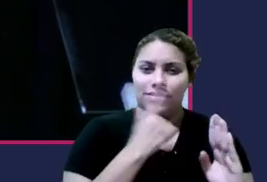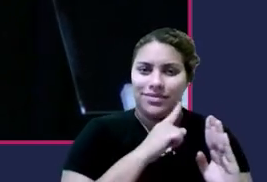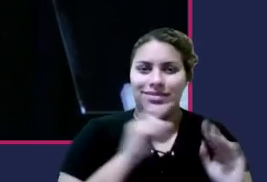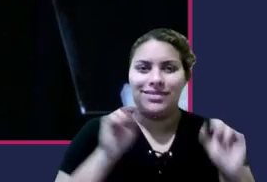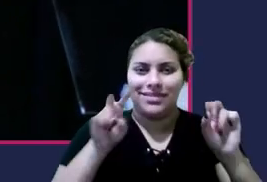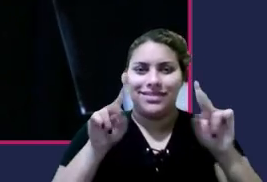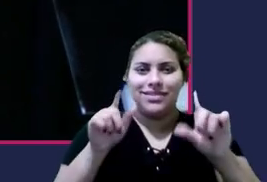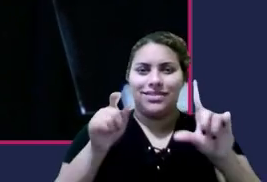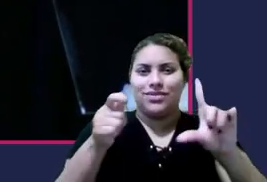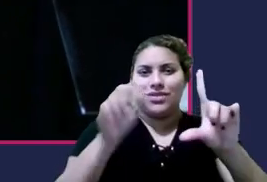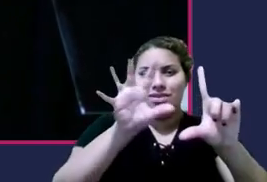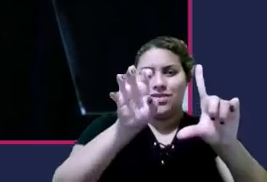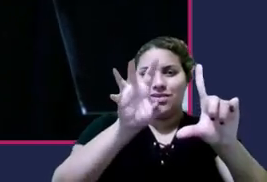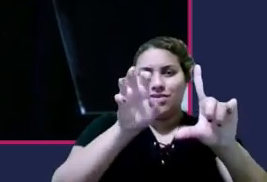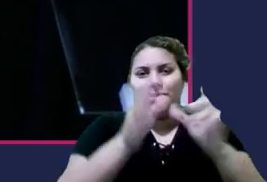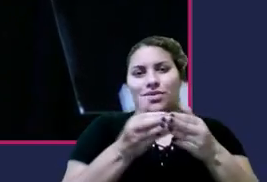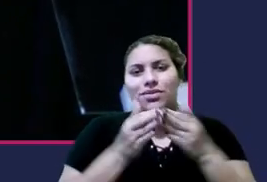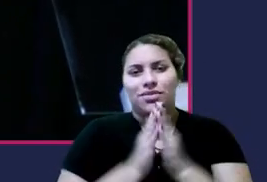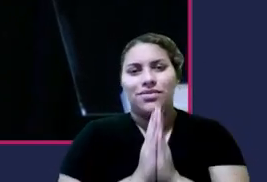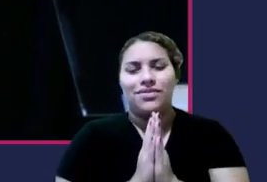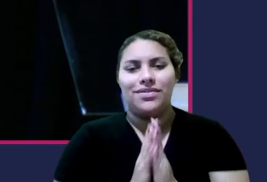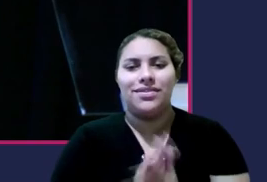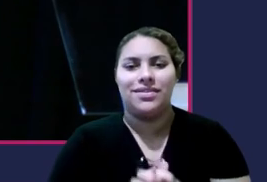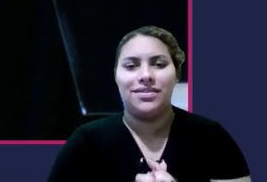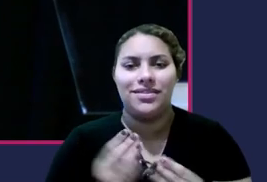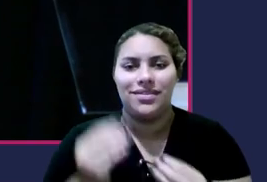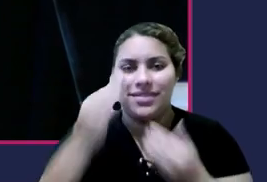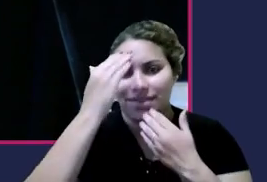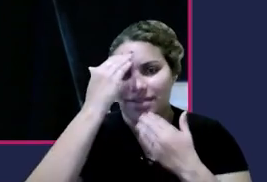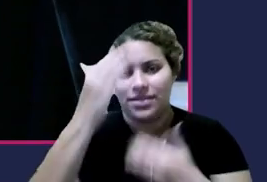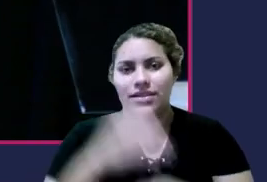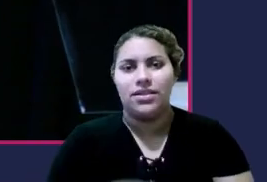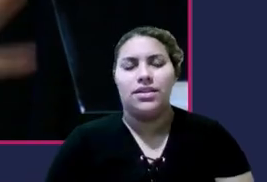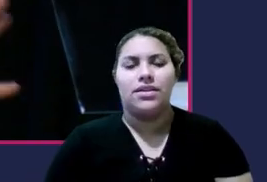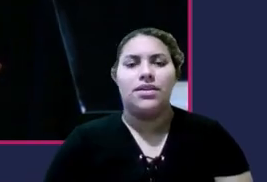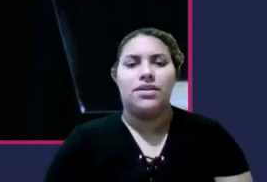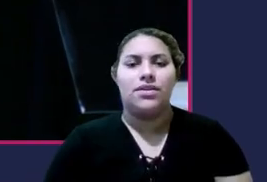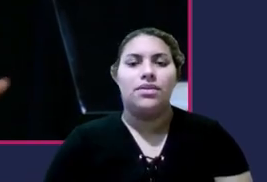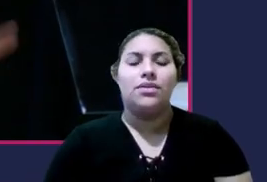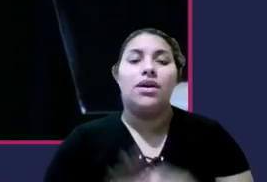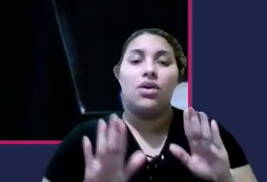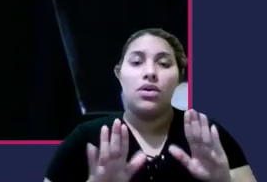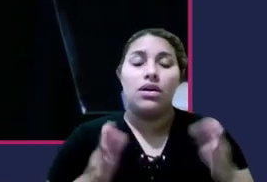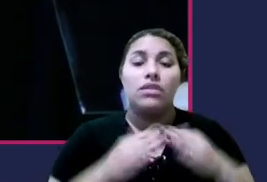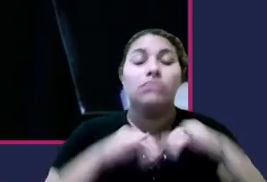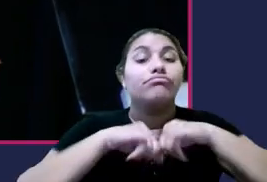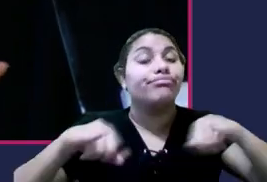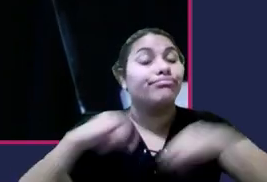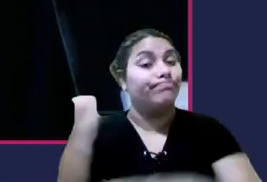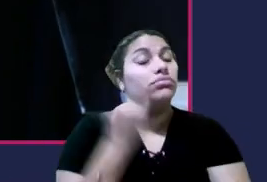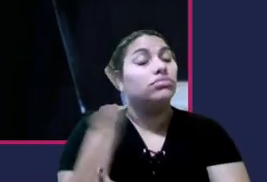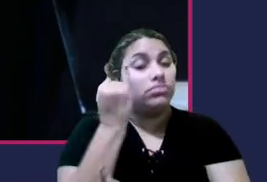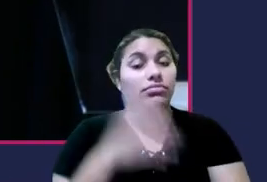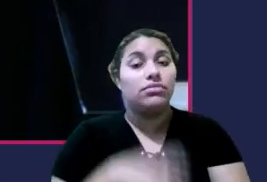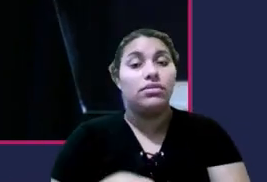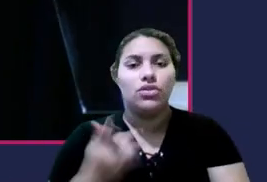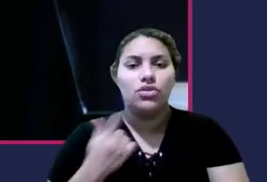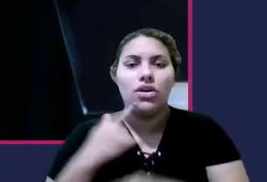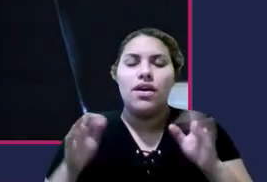to the side so people can scan the QR code, please? Step aside so they can scan the QR code.